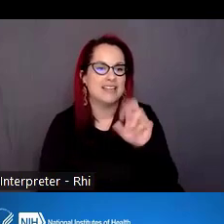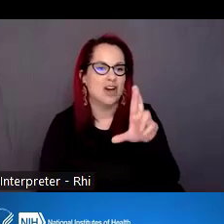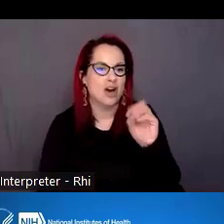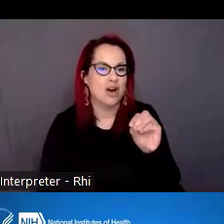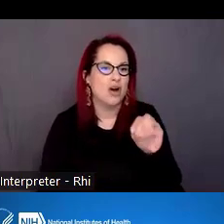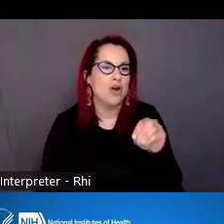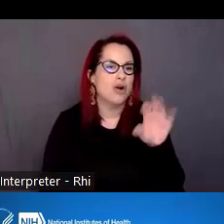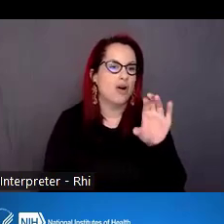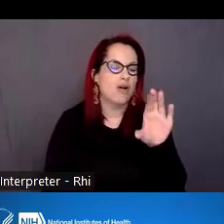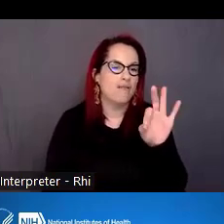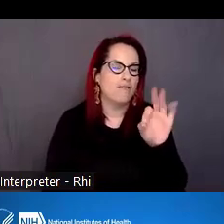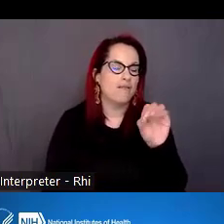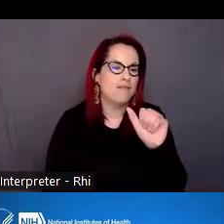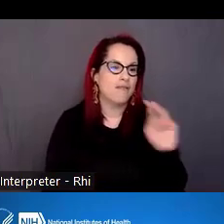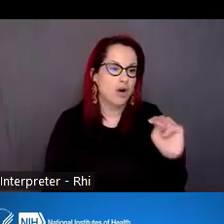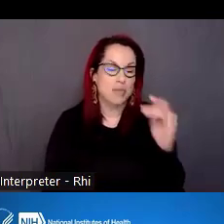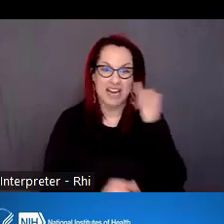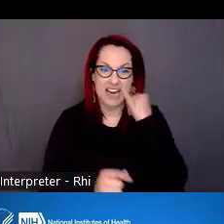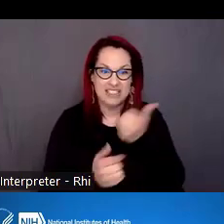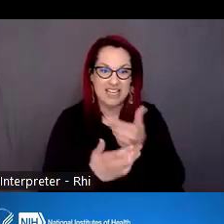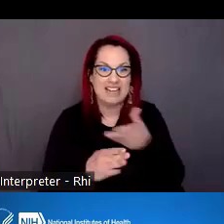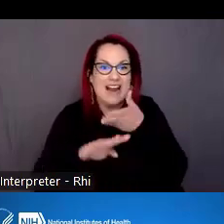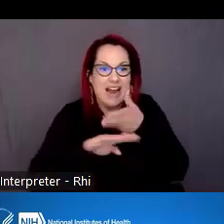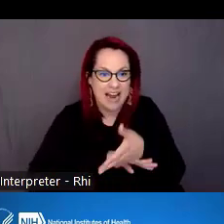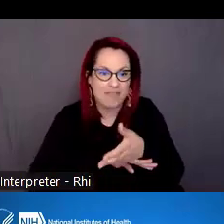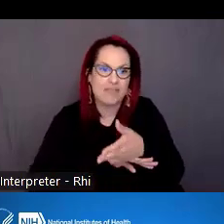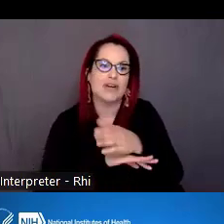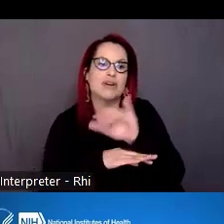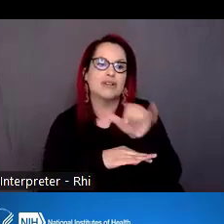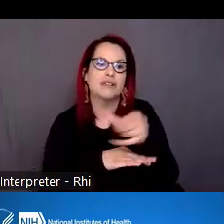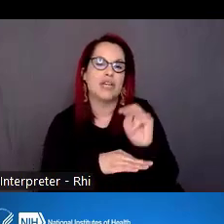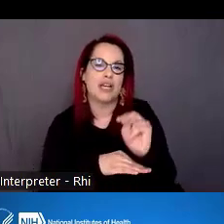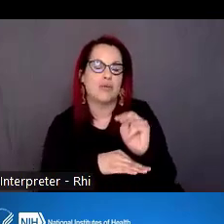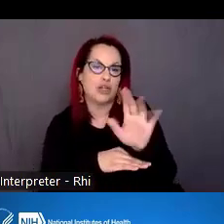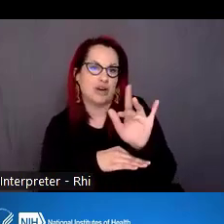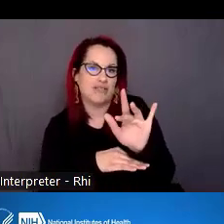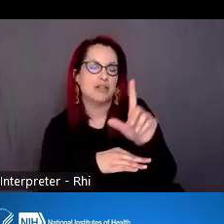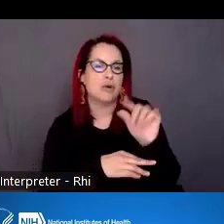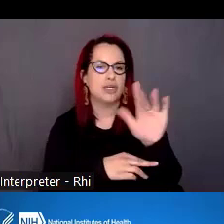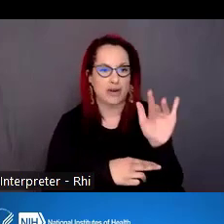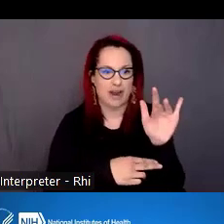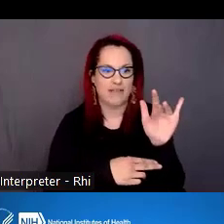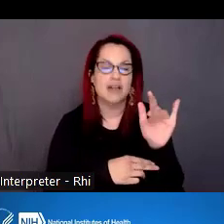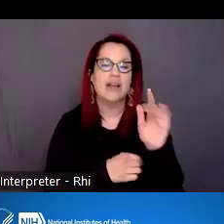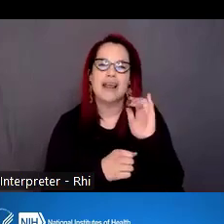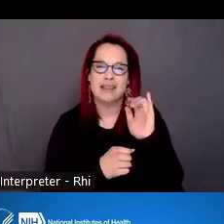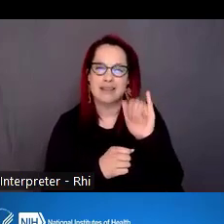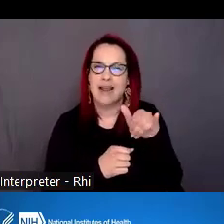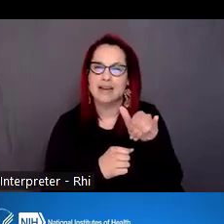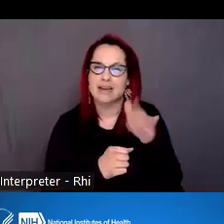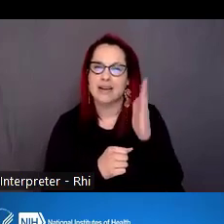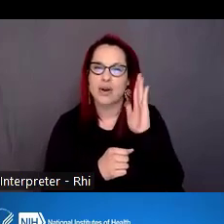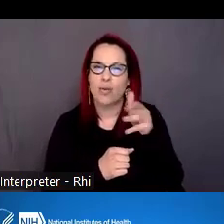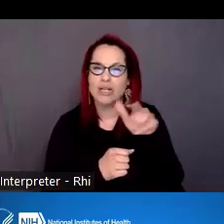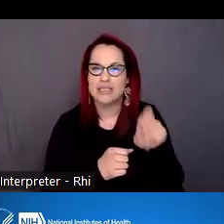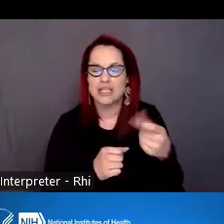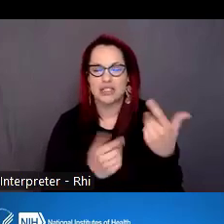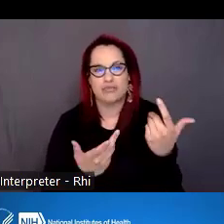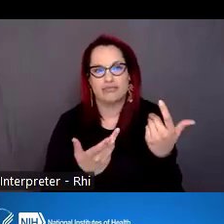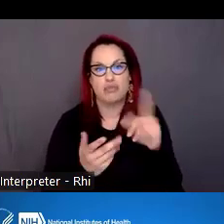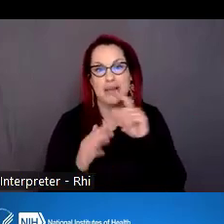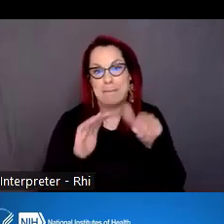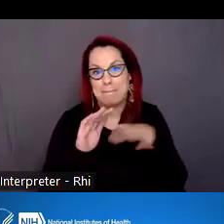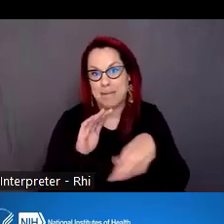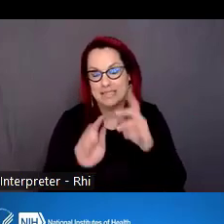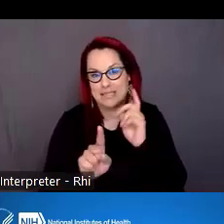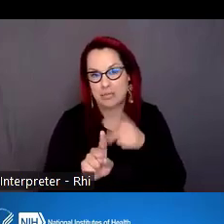beyond January 25, 2025, January 25th, 2025, will need to be, basically you'll need to